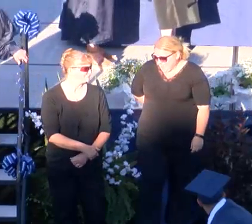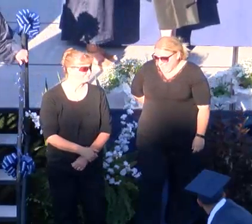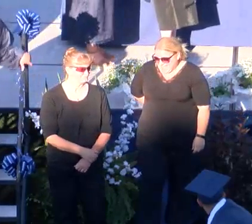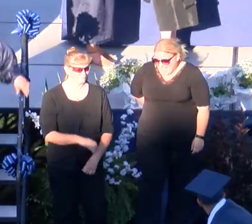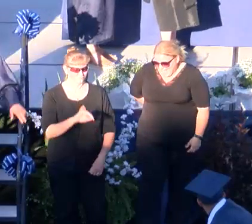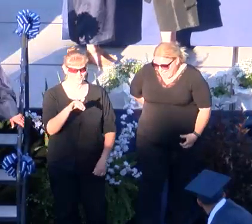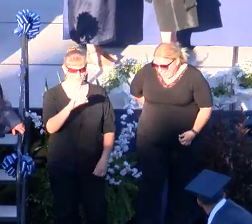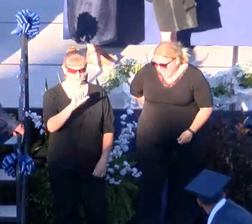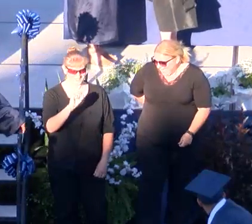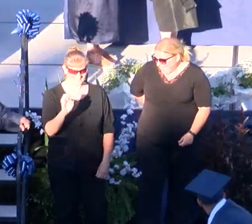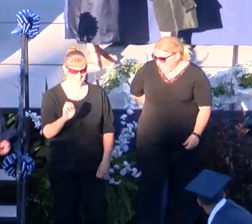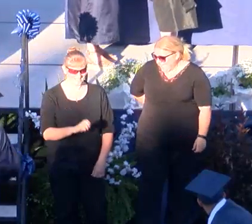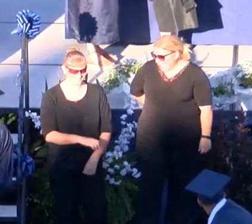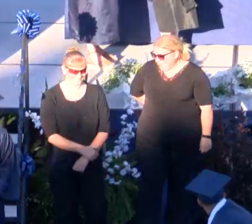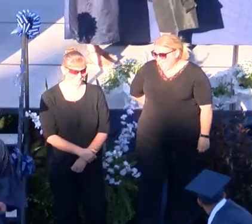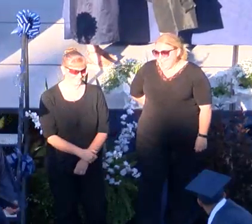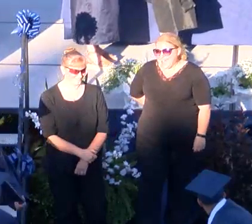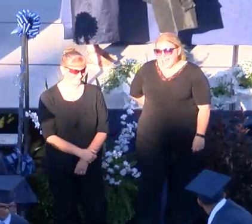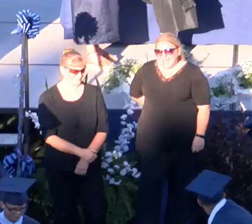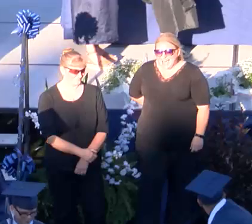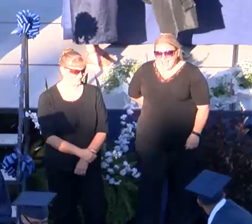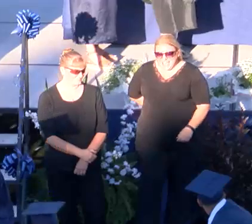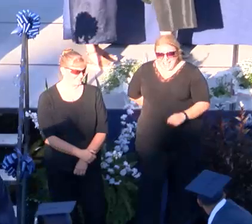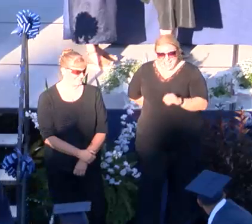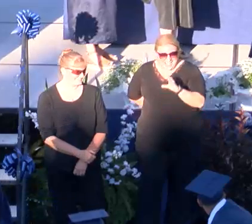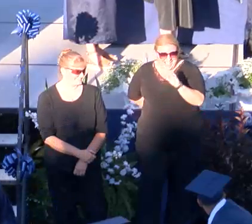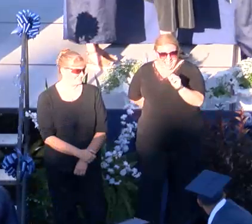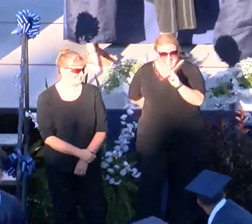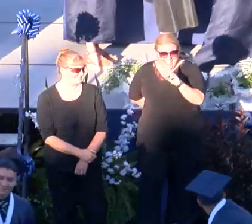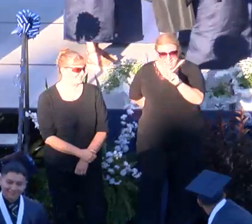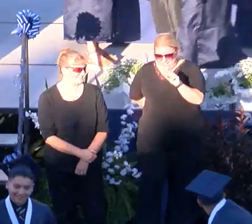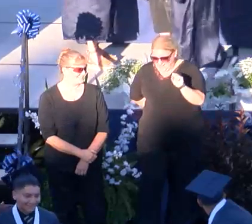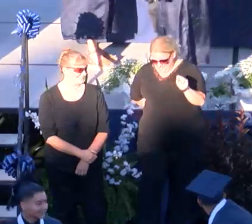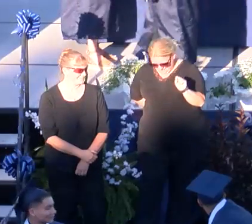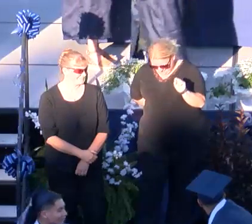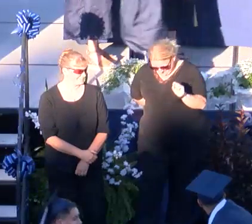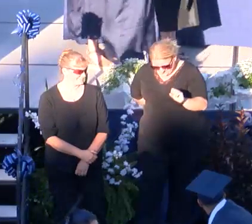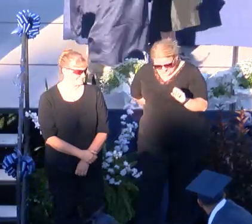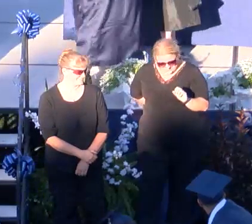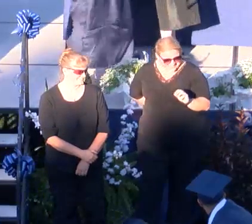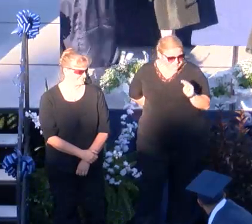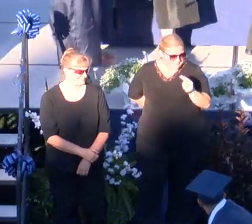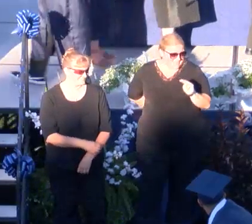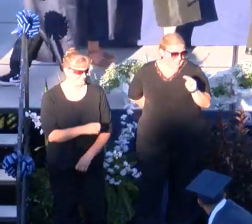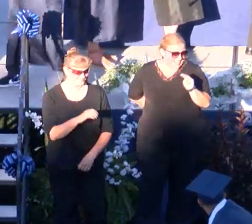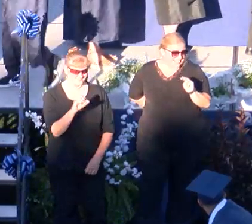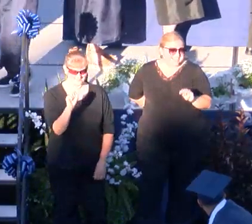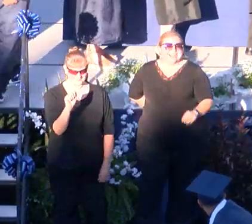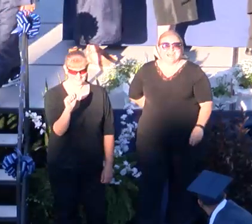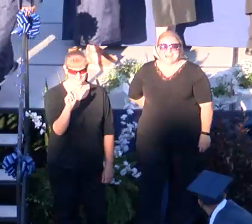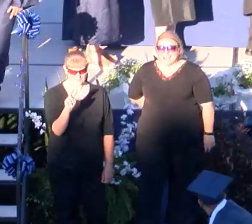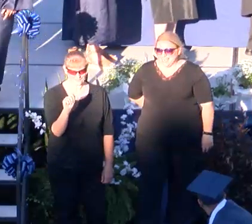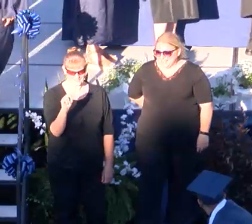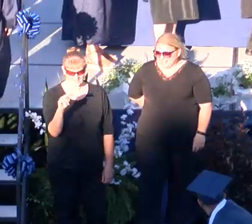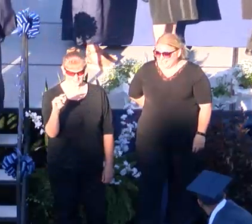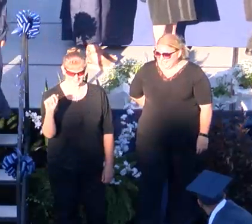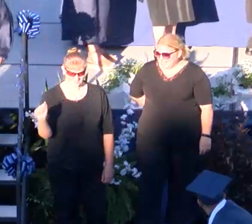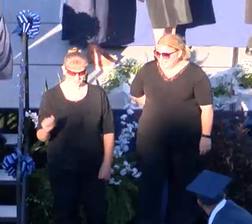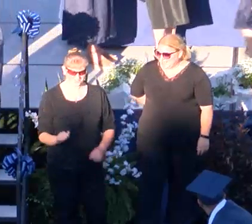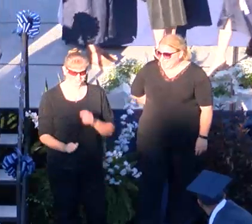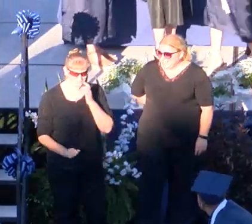Jose Huey. Carlos Miguel Anguiano. Savannah